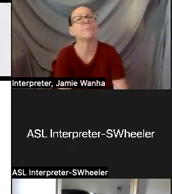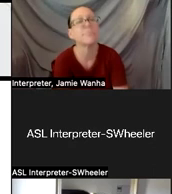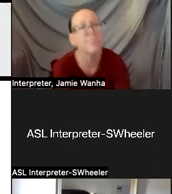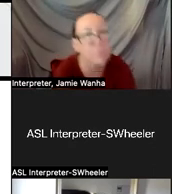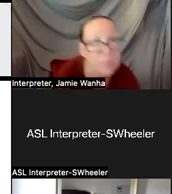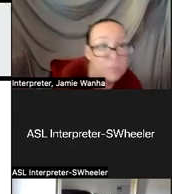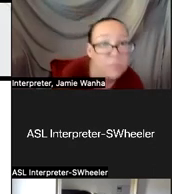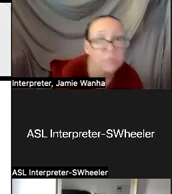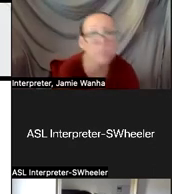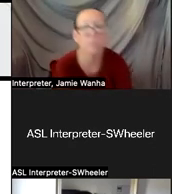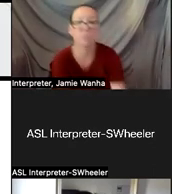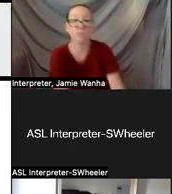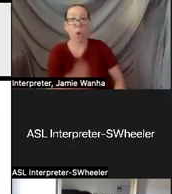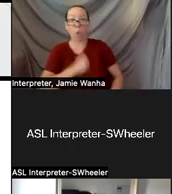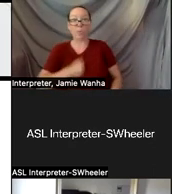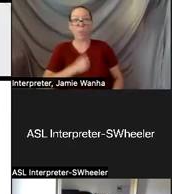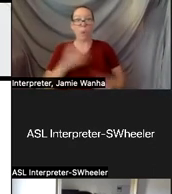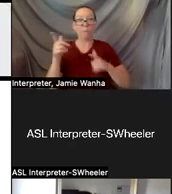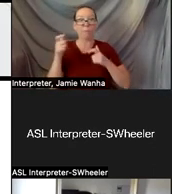Oh, it's going a little bit fast.